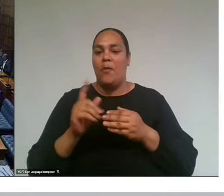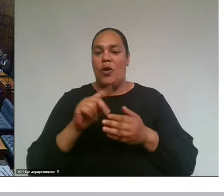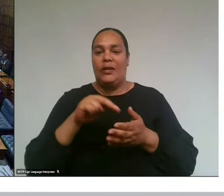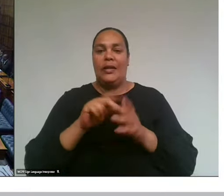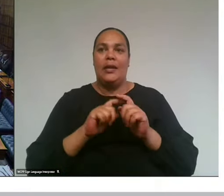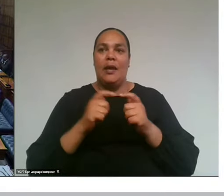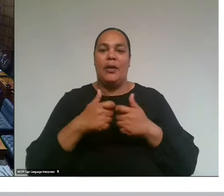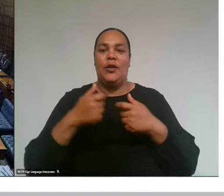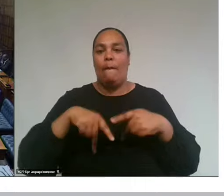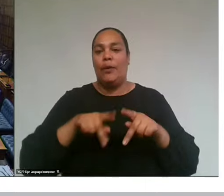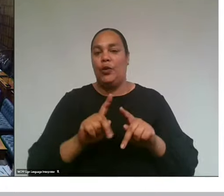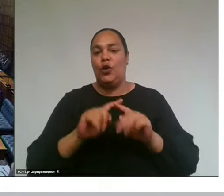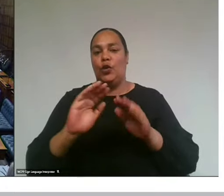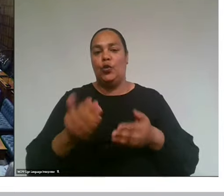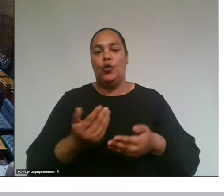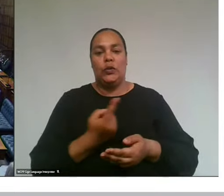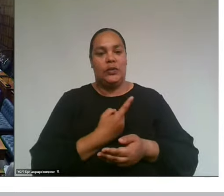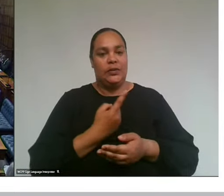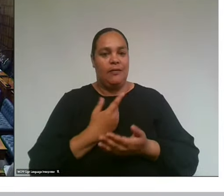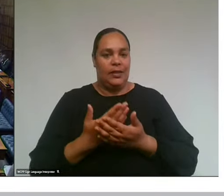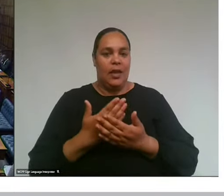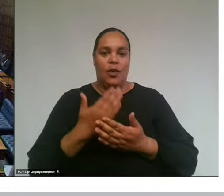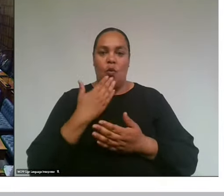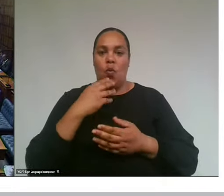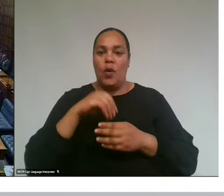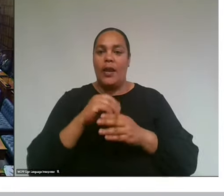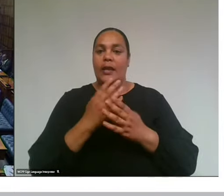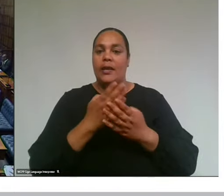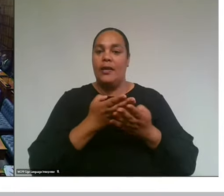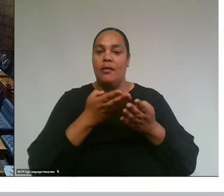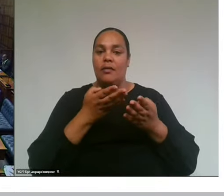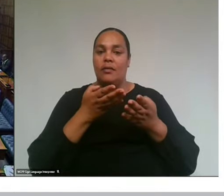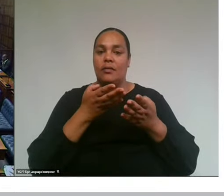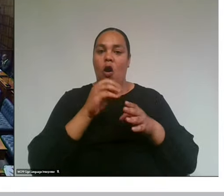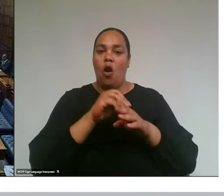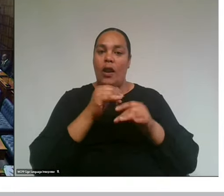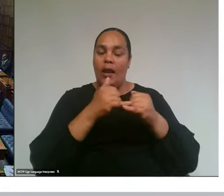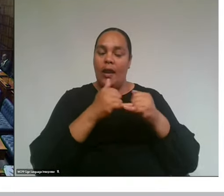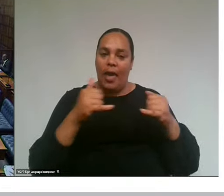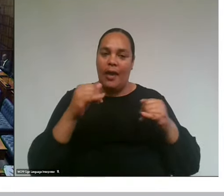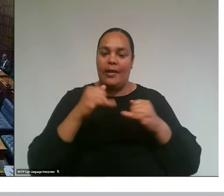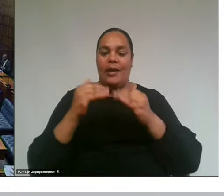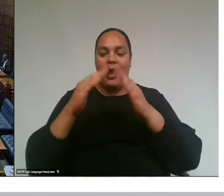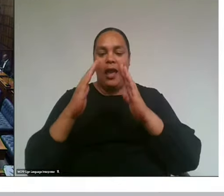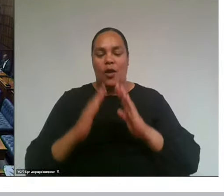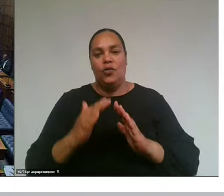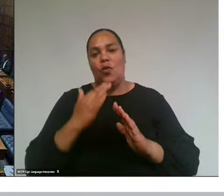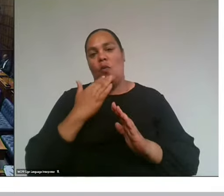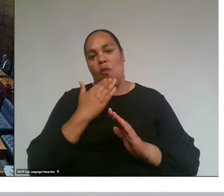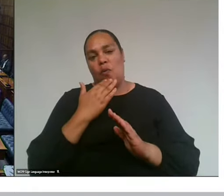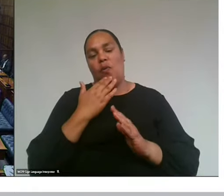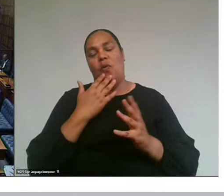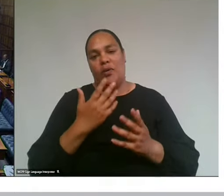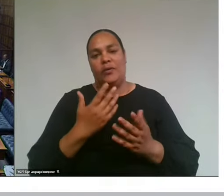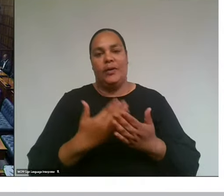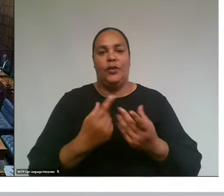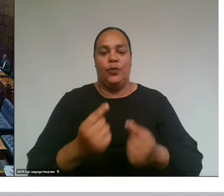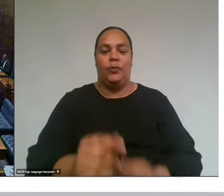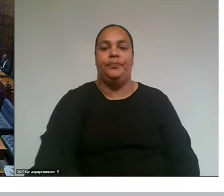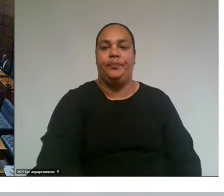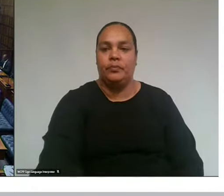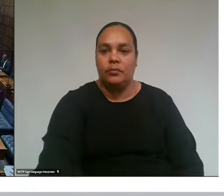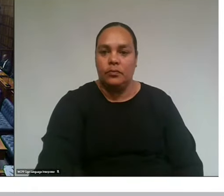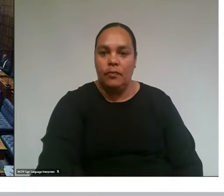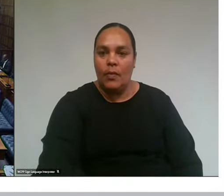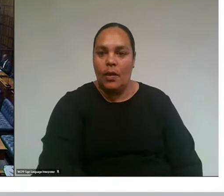committee an opportunity to introduce themselves those in line and those wh um those in the house and those who might be online from there